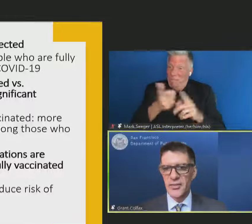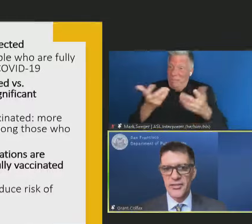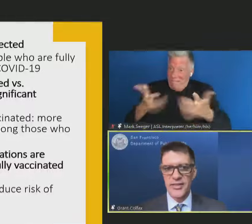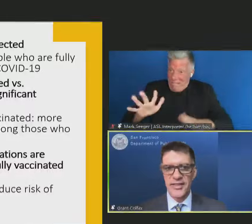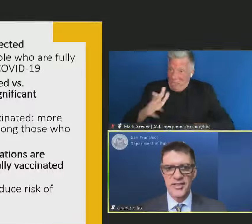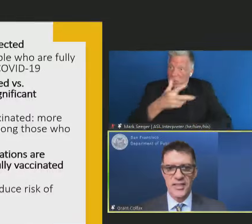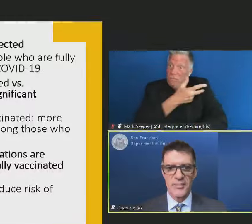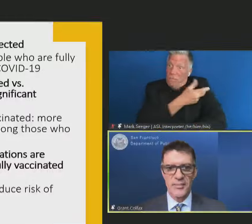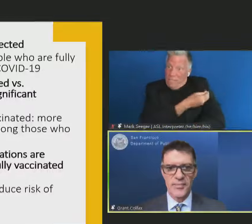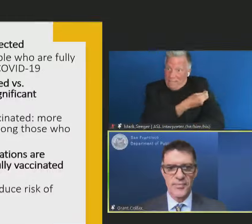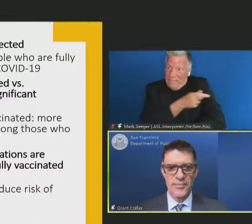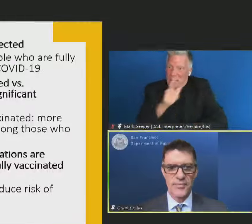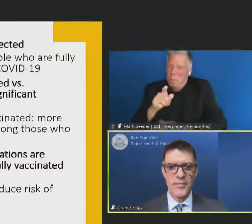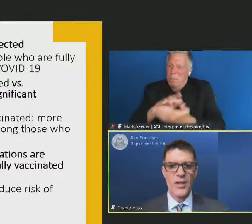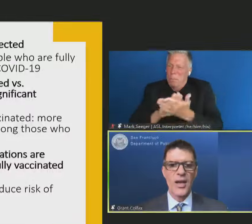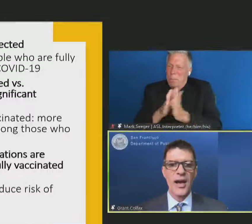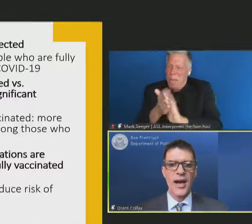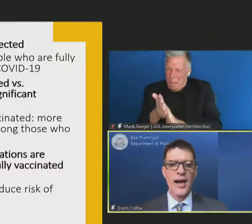contract COVID-19.